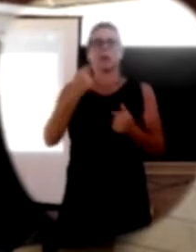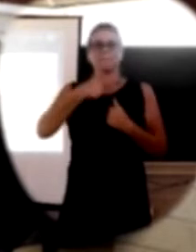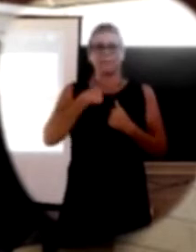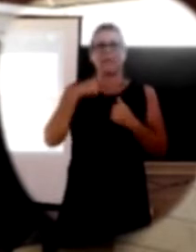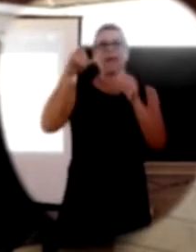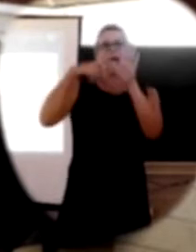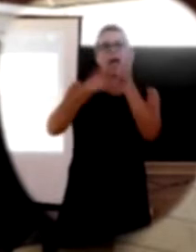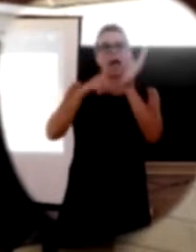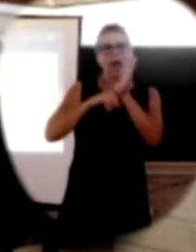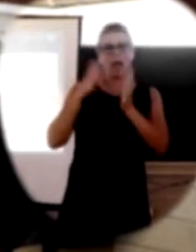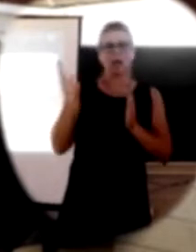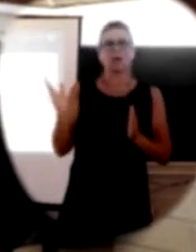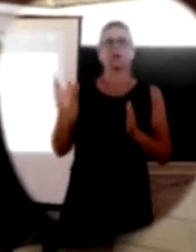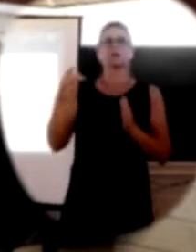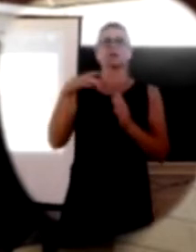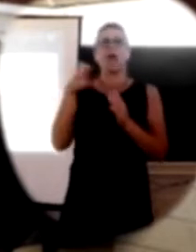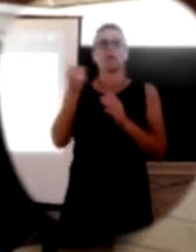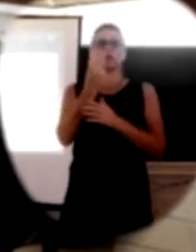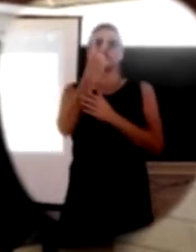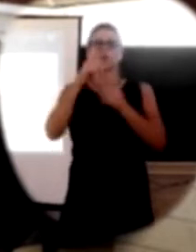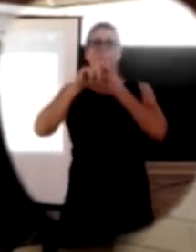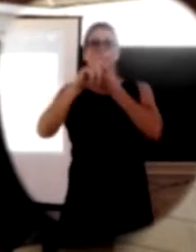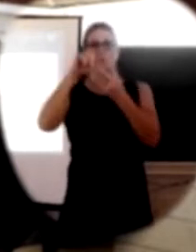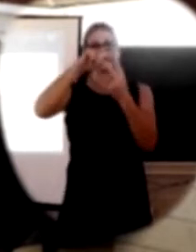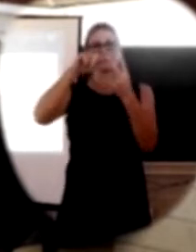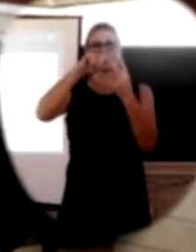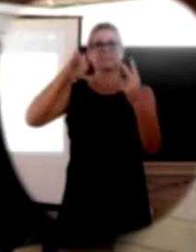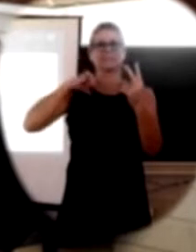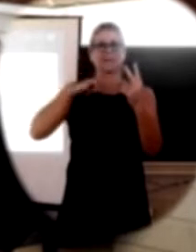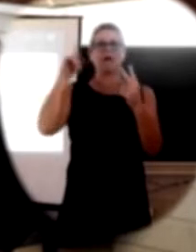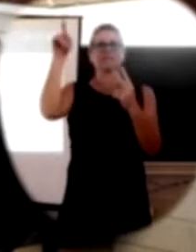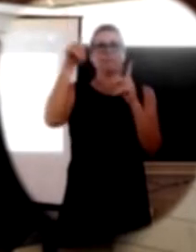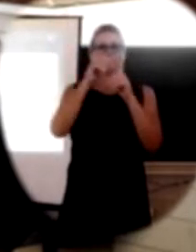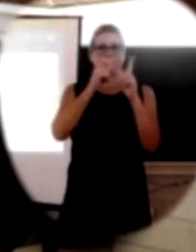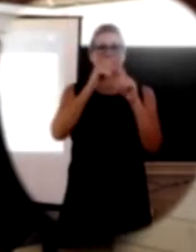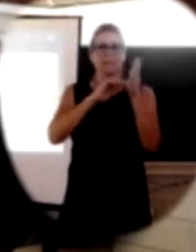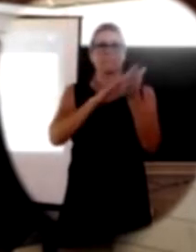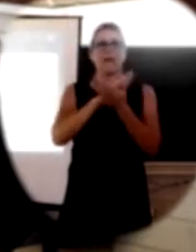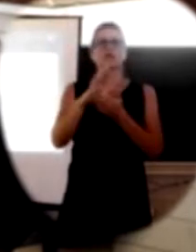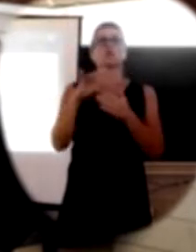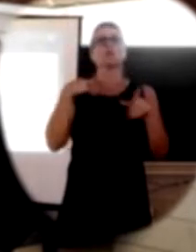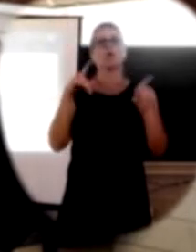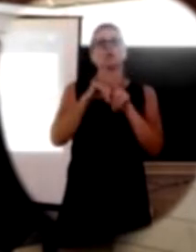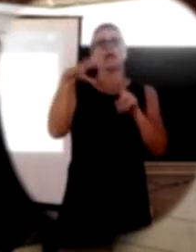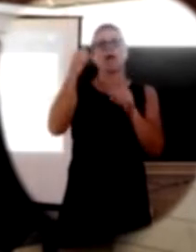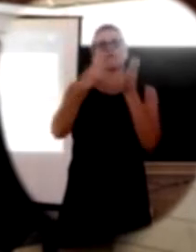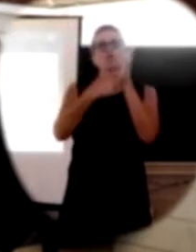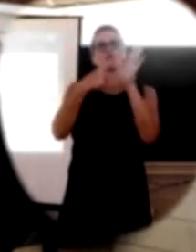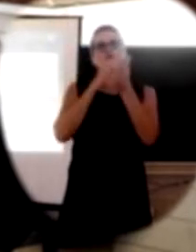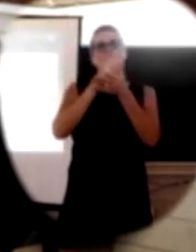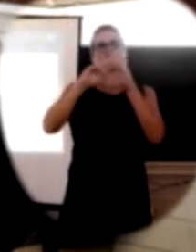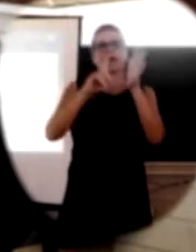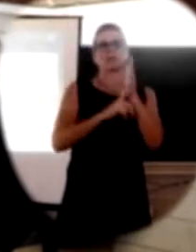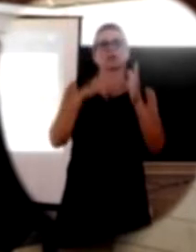and Carl are 2 permanent staff members at PMH, but we're also supported by Rachel Clack